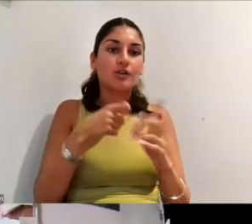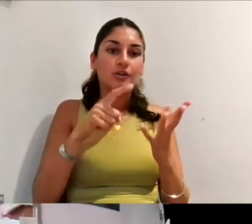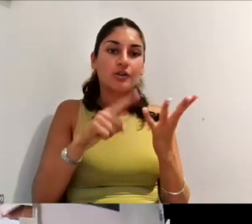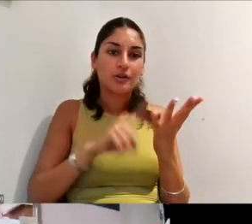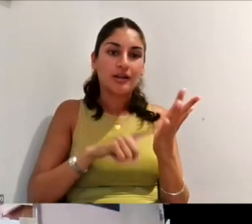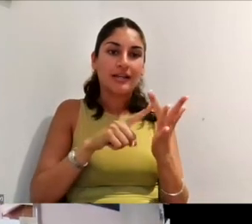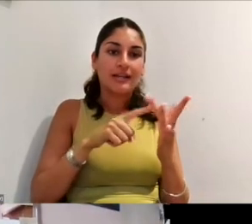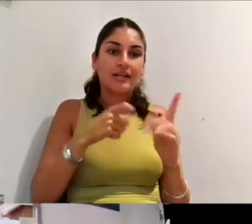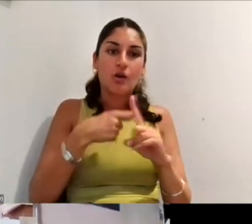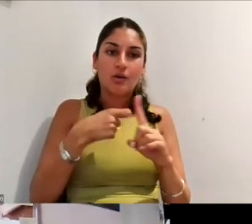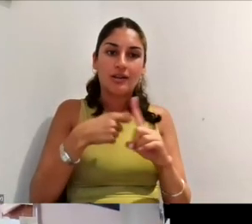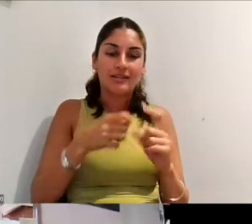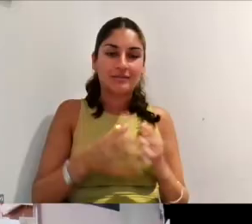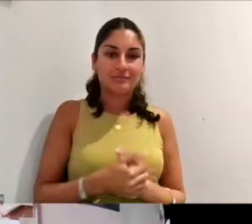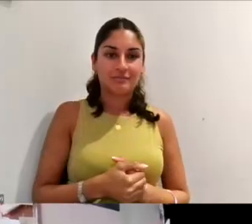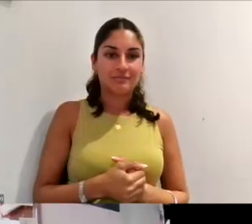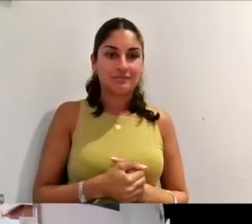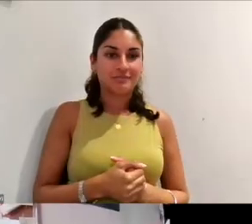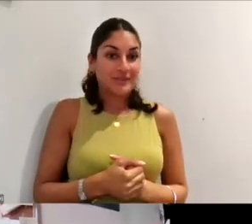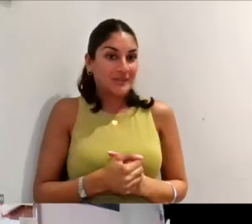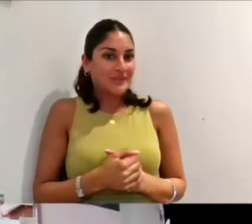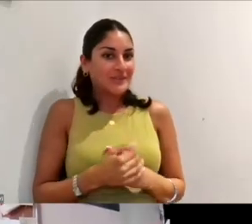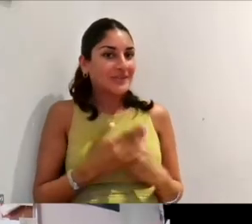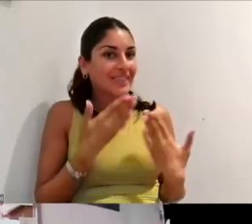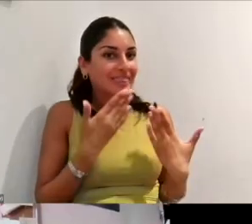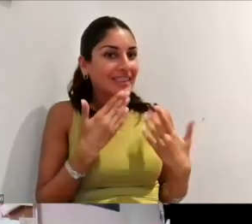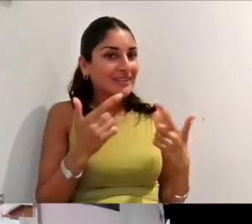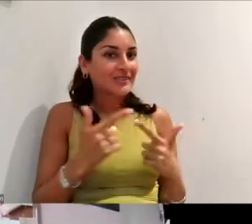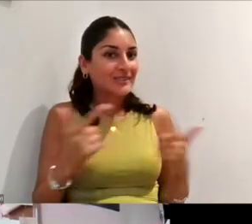everyone. Thank you very much for that